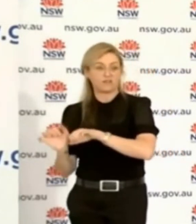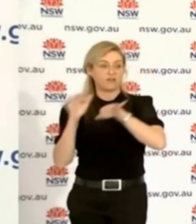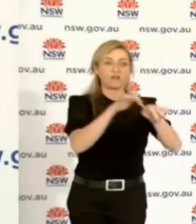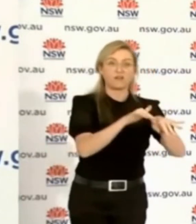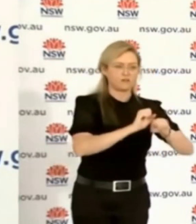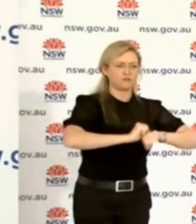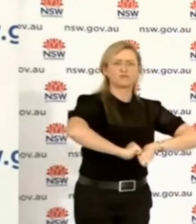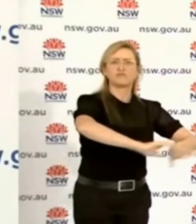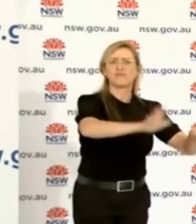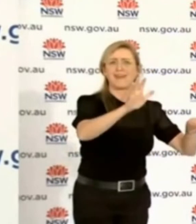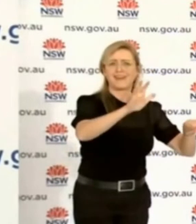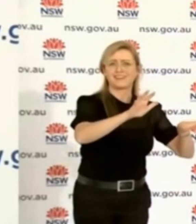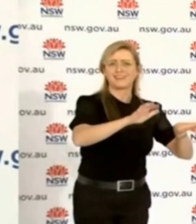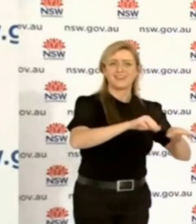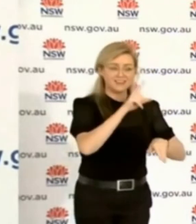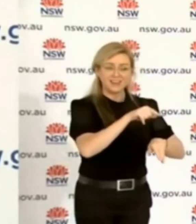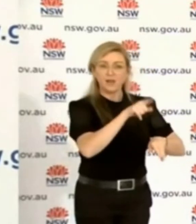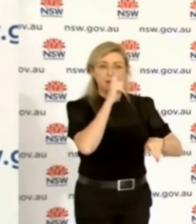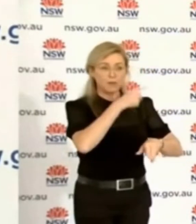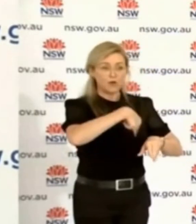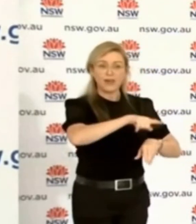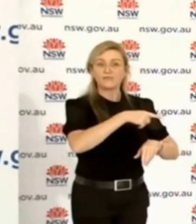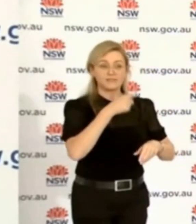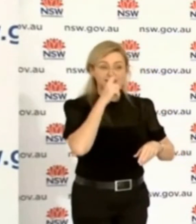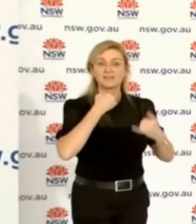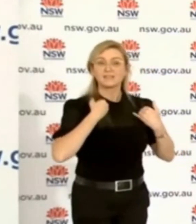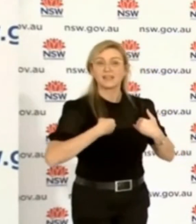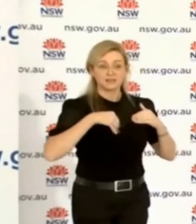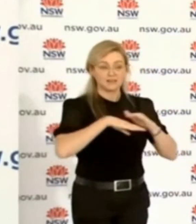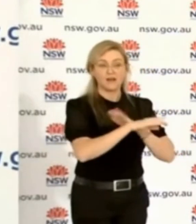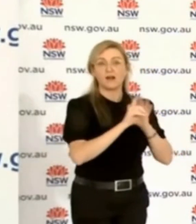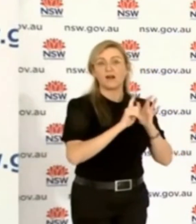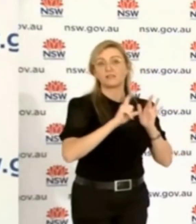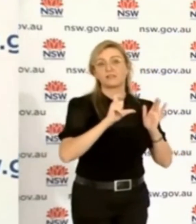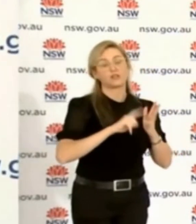not vaccinated, you could end up in intensive care, which is the last thing we want.